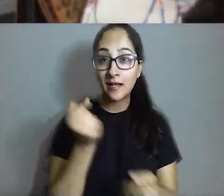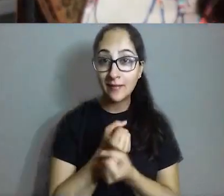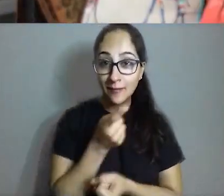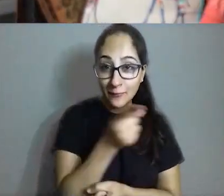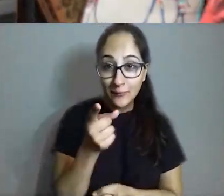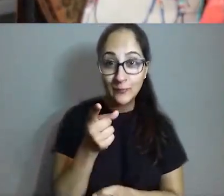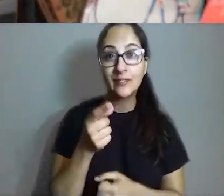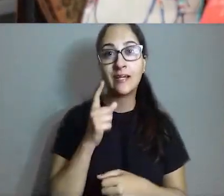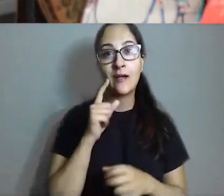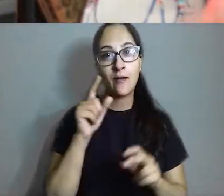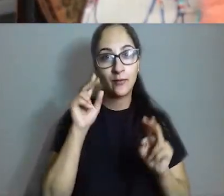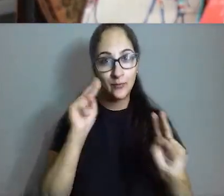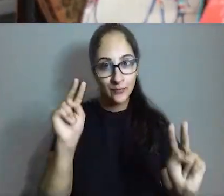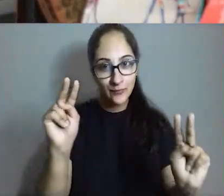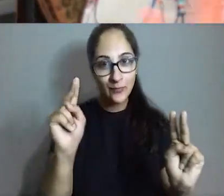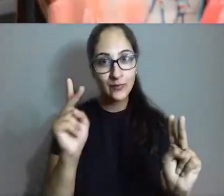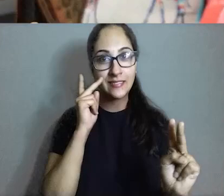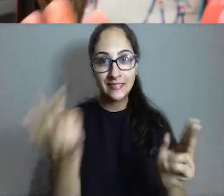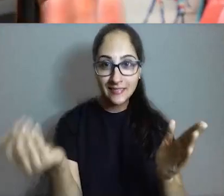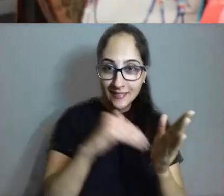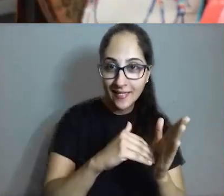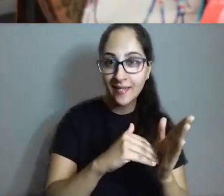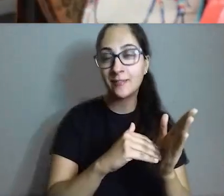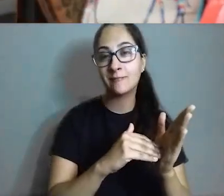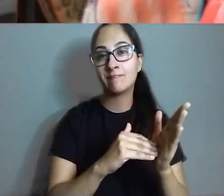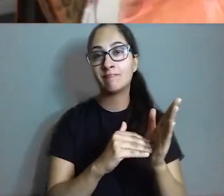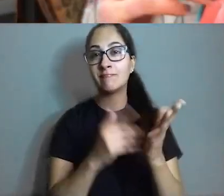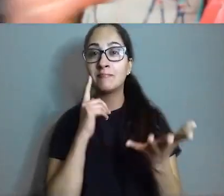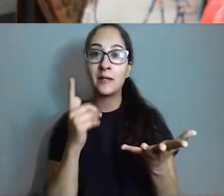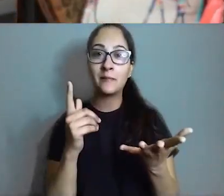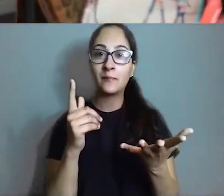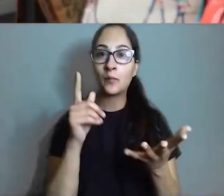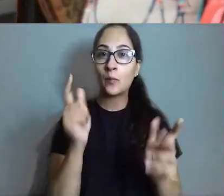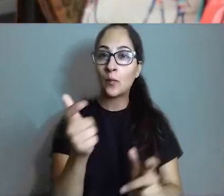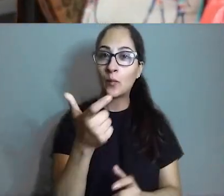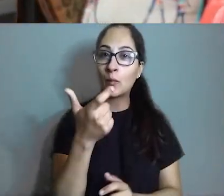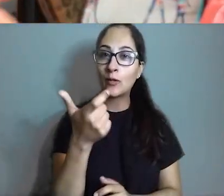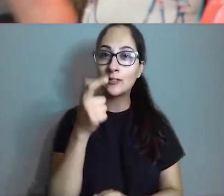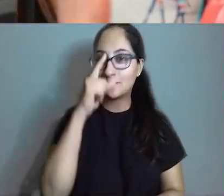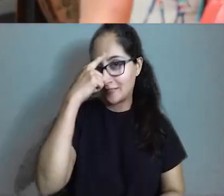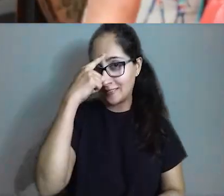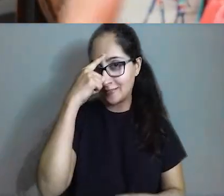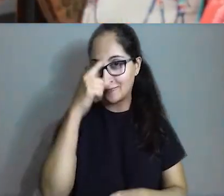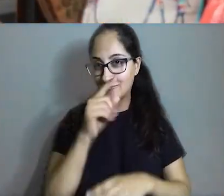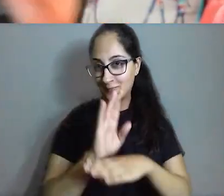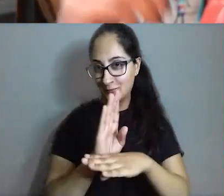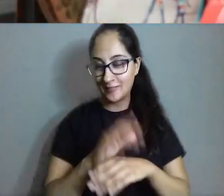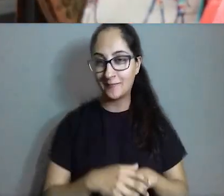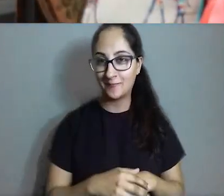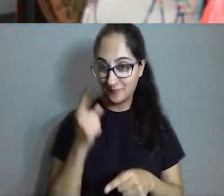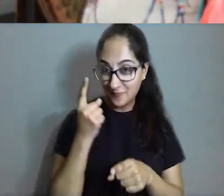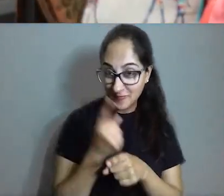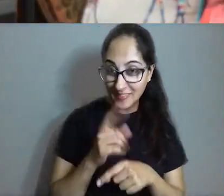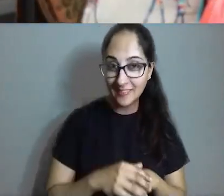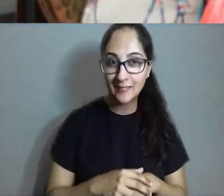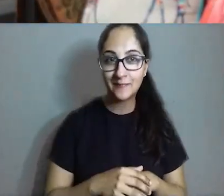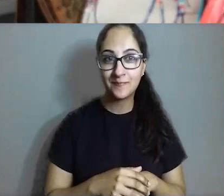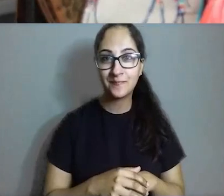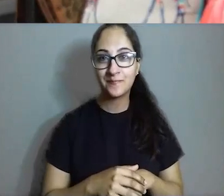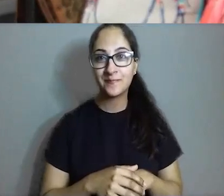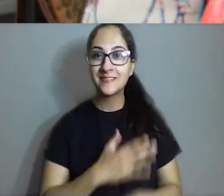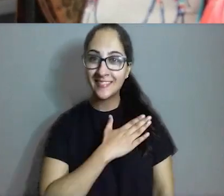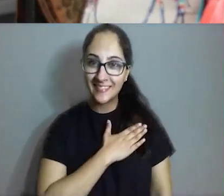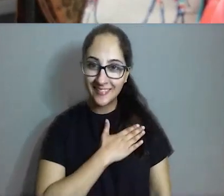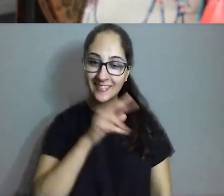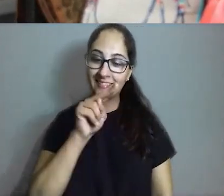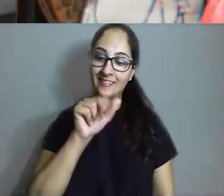This is Amari. So we just want to say we love you, we miss you. We can't wait for the day that we can just sit on the couch and watch Cubby Cushy